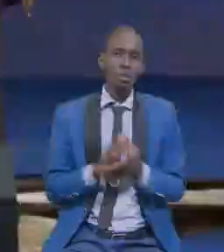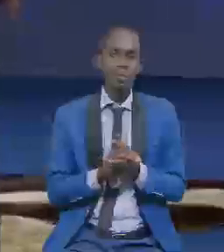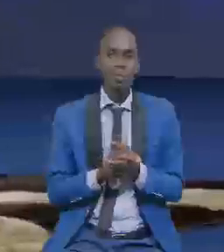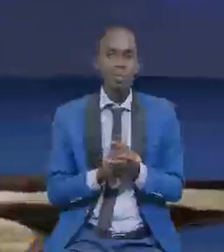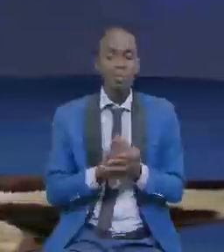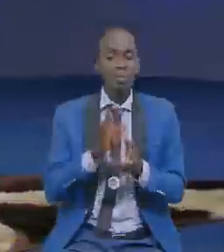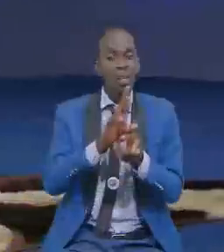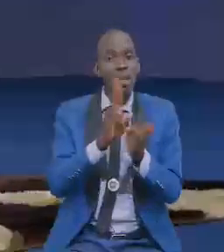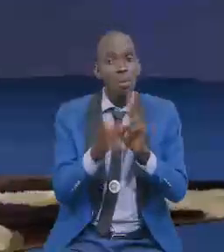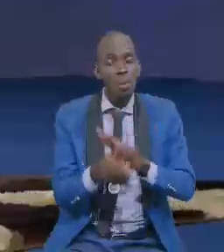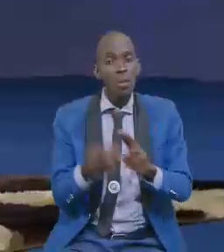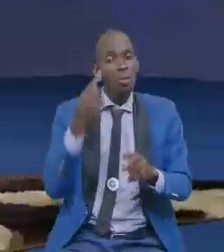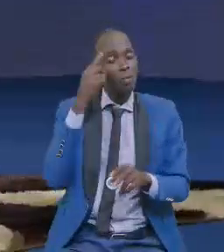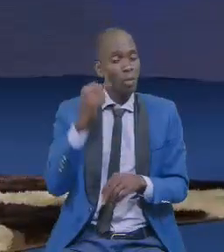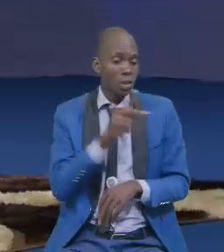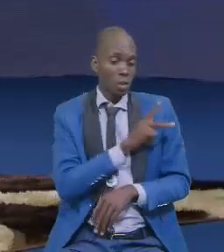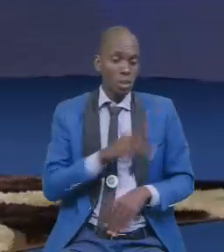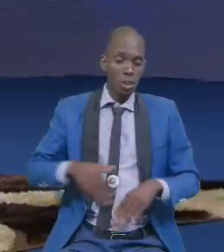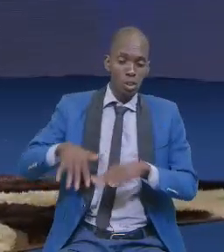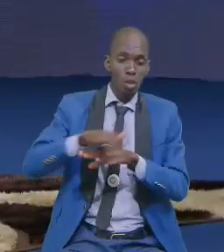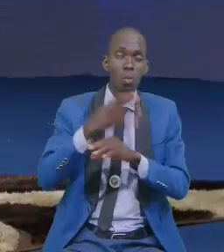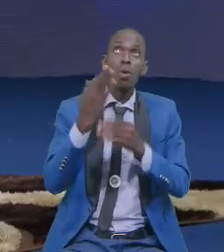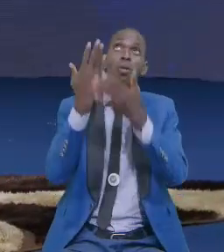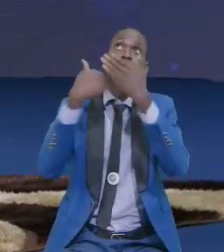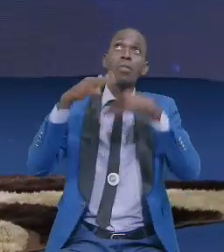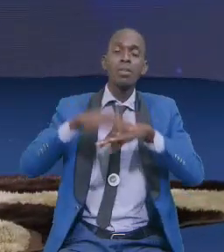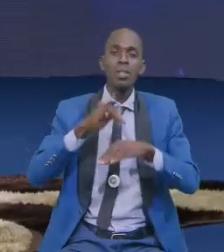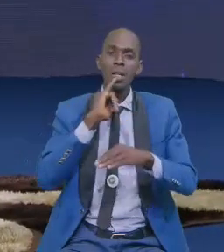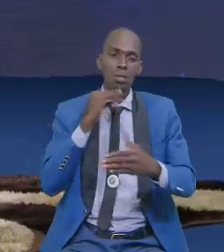Repent, for the kingdom of heaven is at hand.